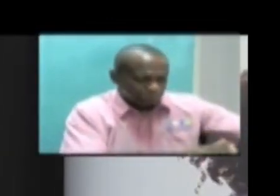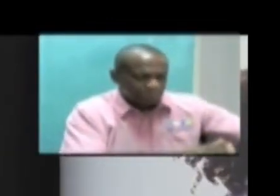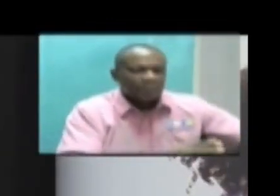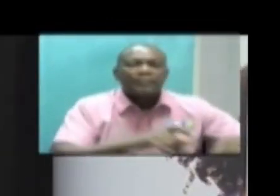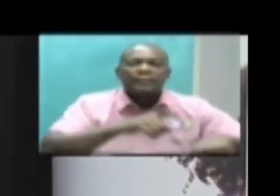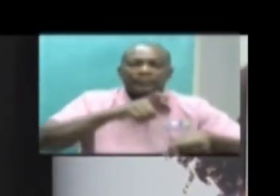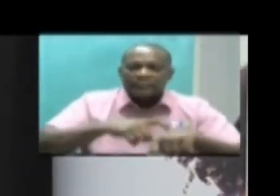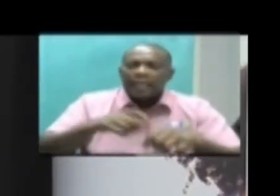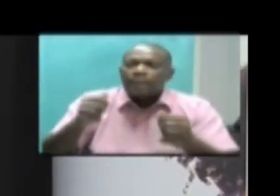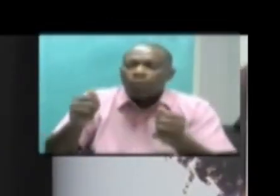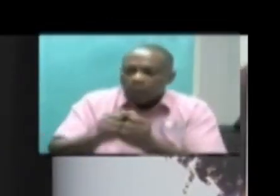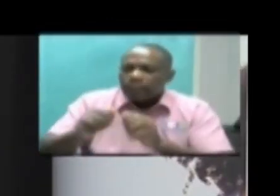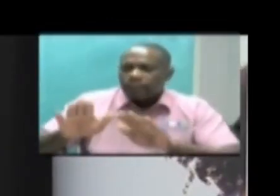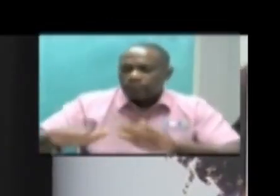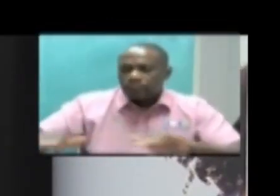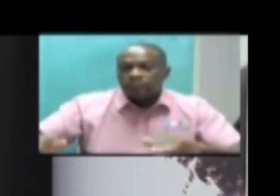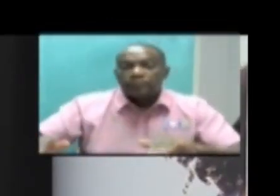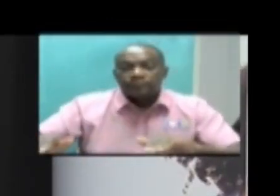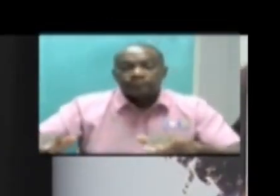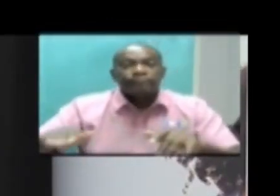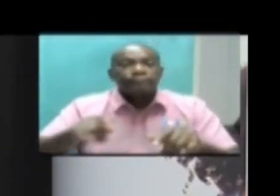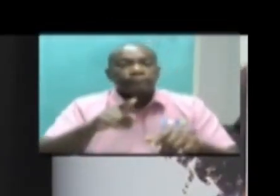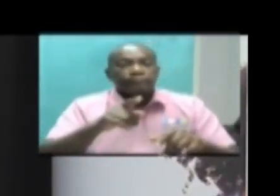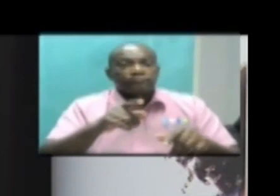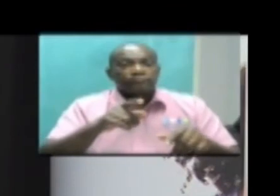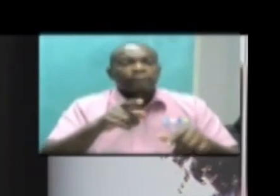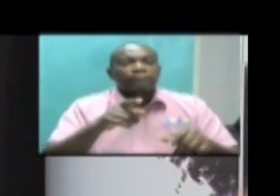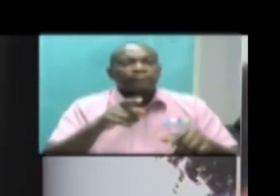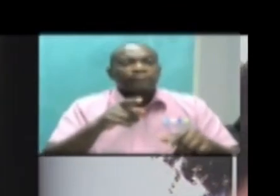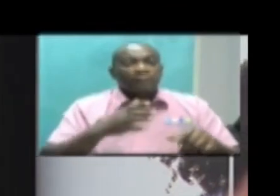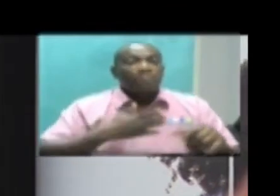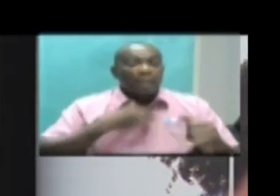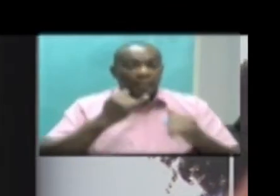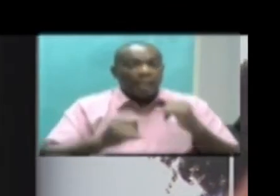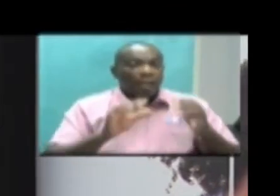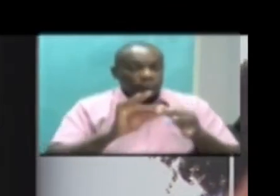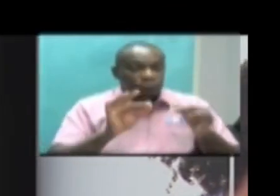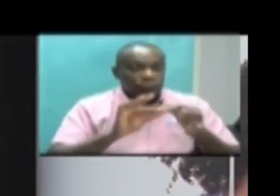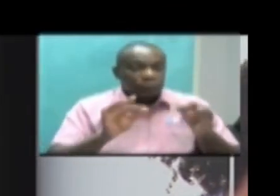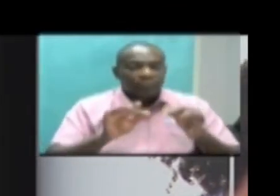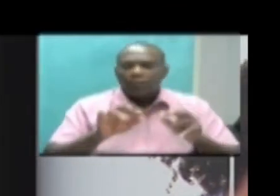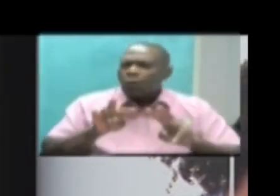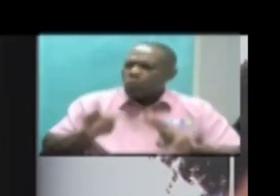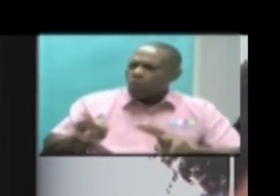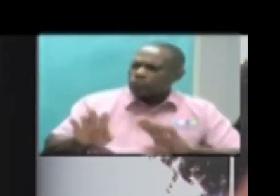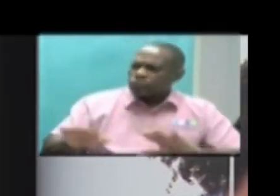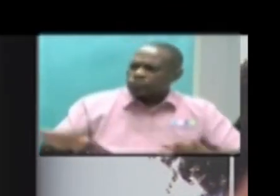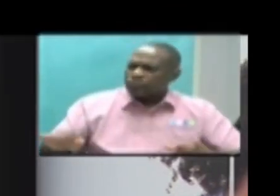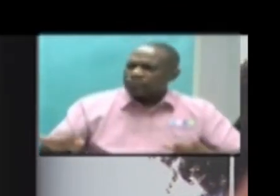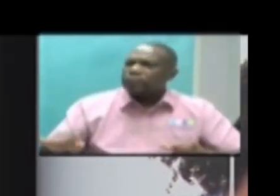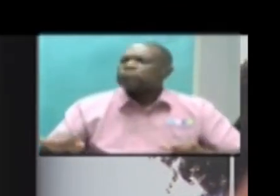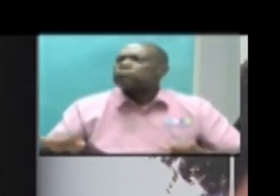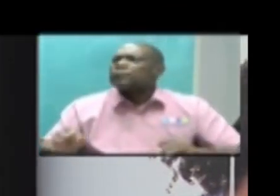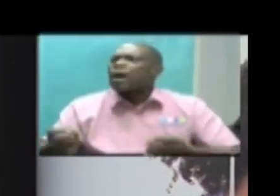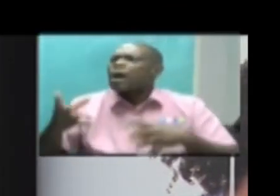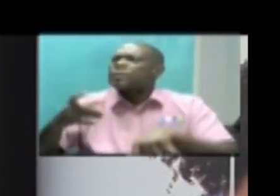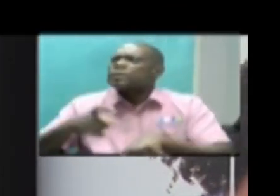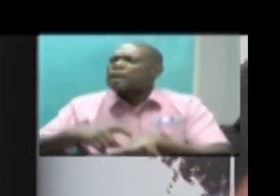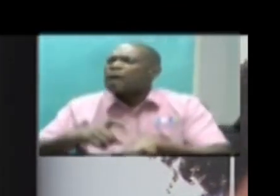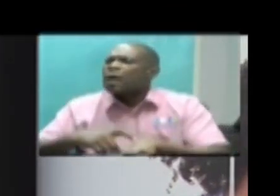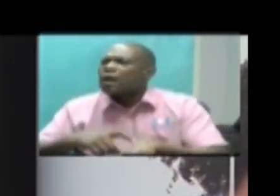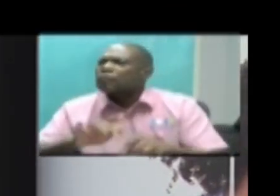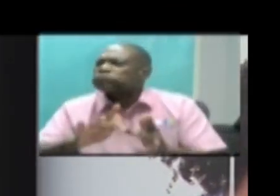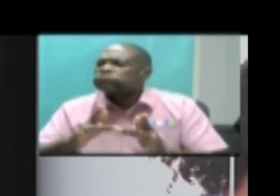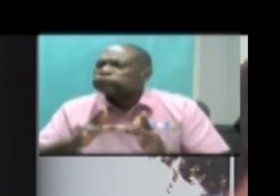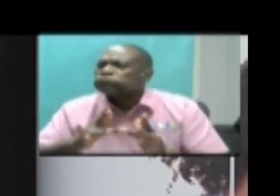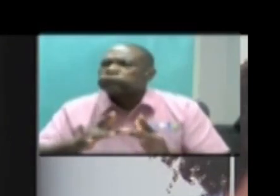plan. Observe your children. Observe what they're doing online, how much time they're spending, why they're online, and what they're like when they come